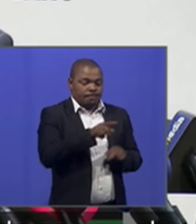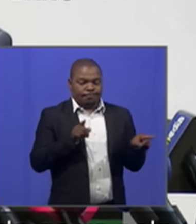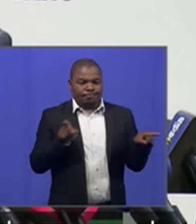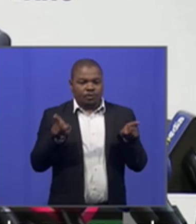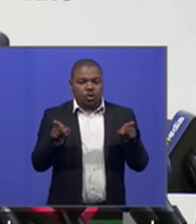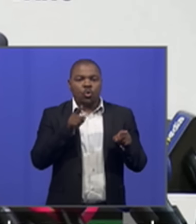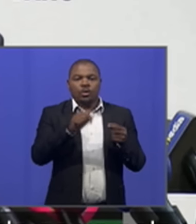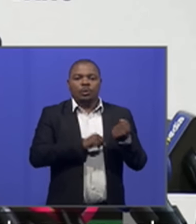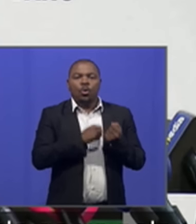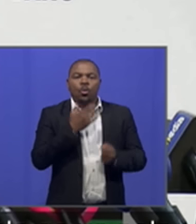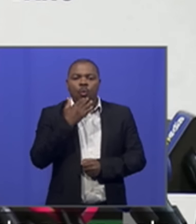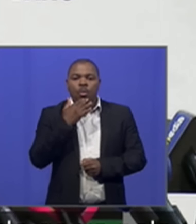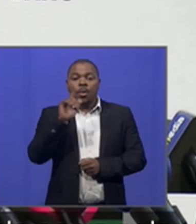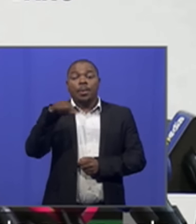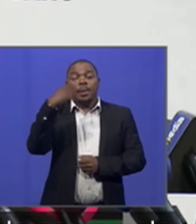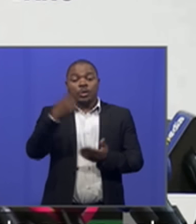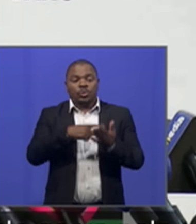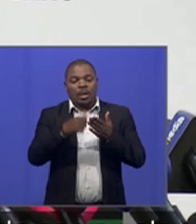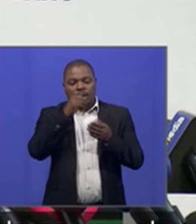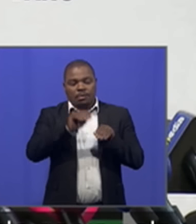out next week